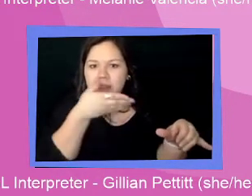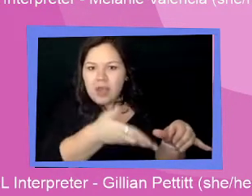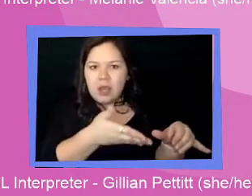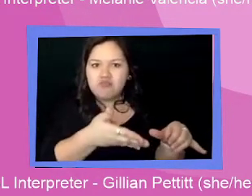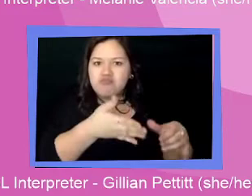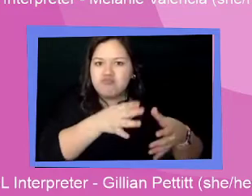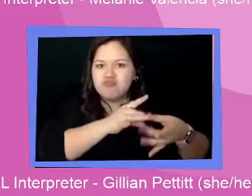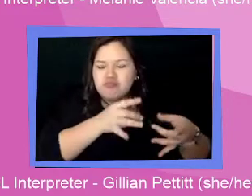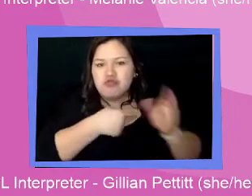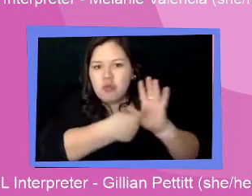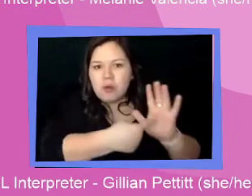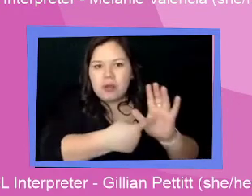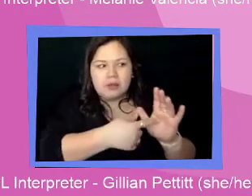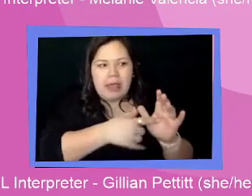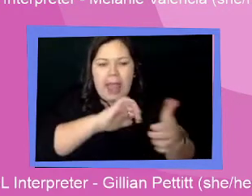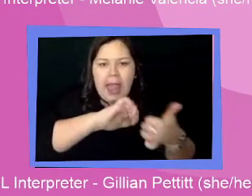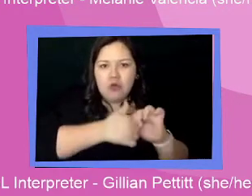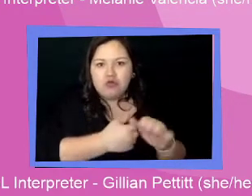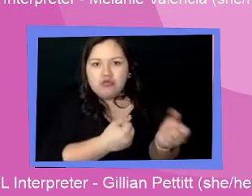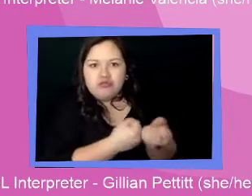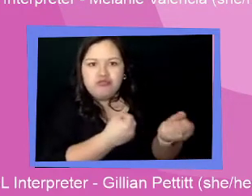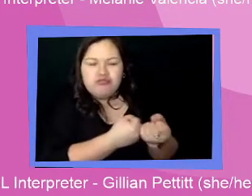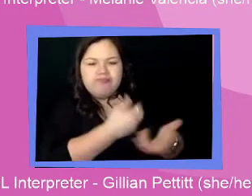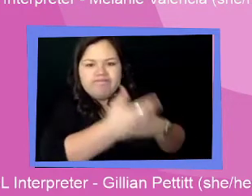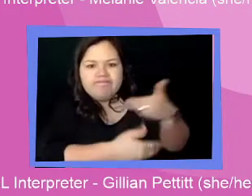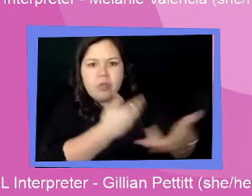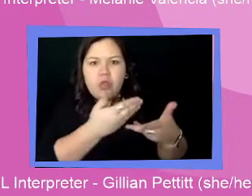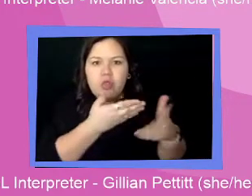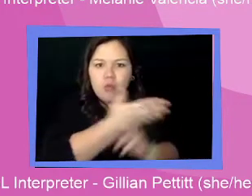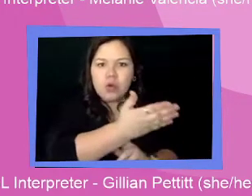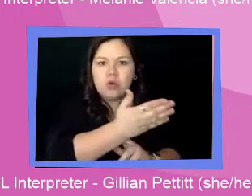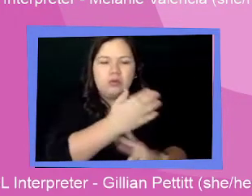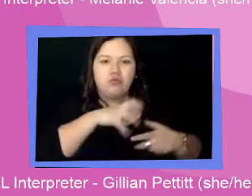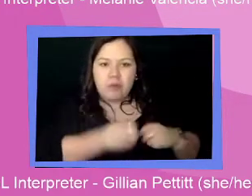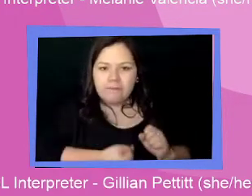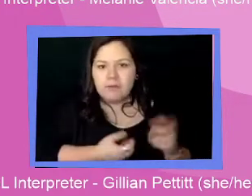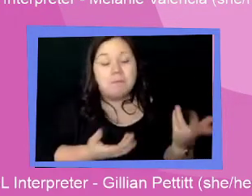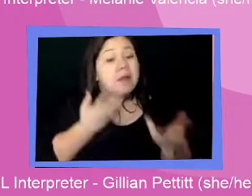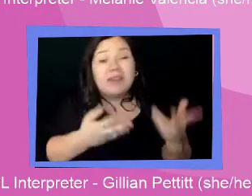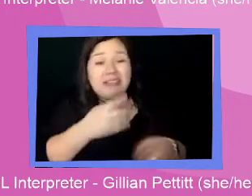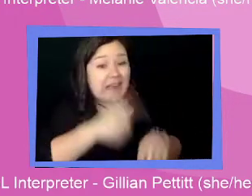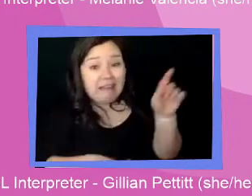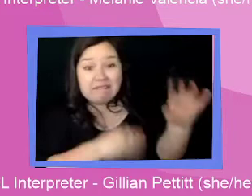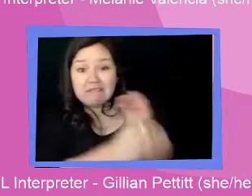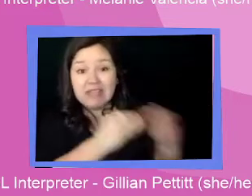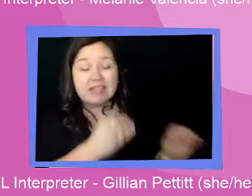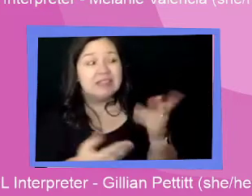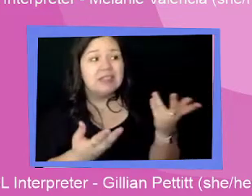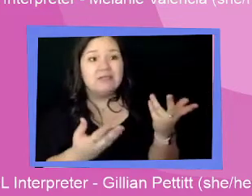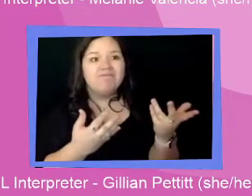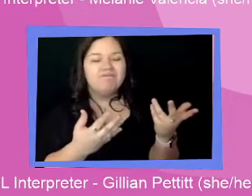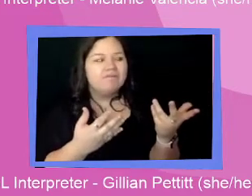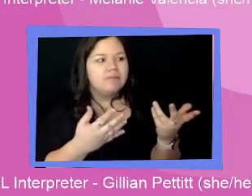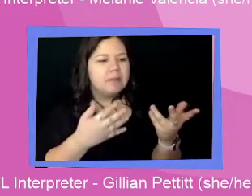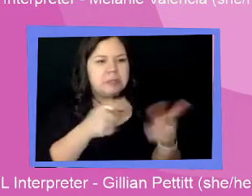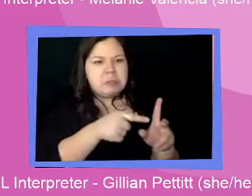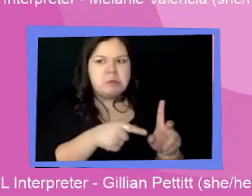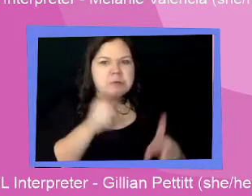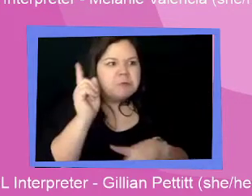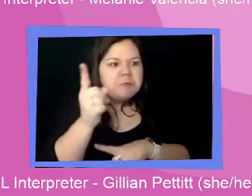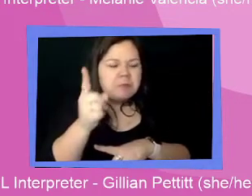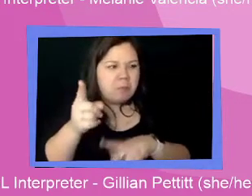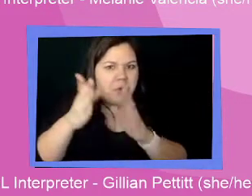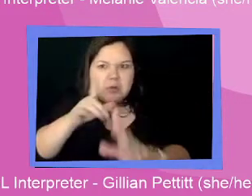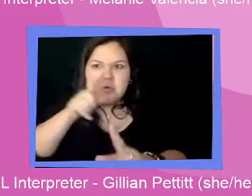hold your hand as you move through something that's difficult. Maybe they can't fix it for you. Maybe they can't hurt whoever hurt you, but maybe they can be there while